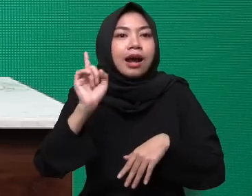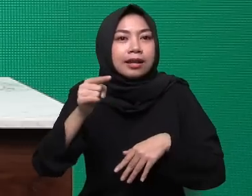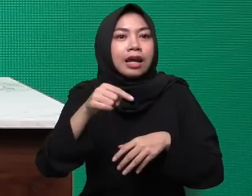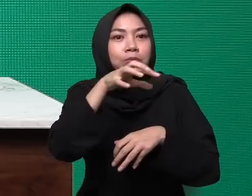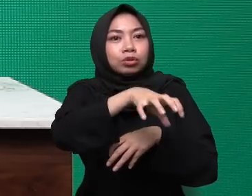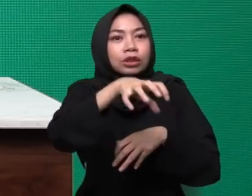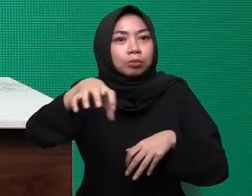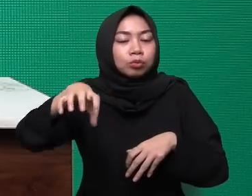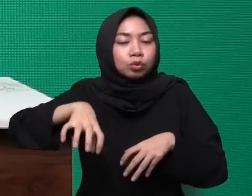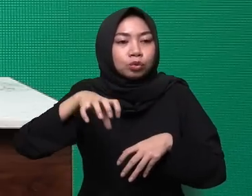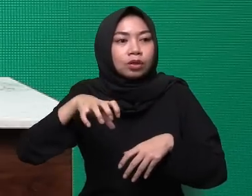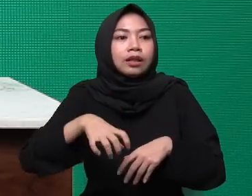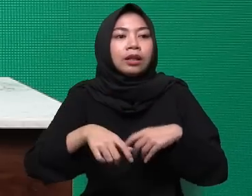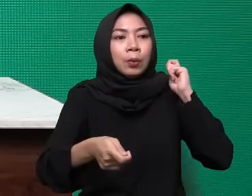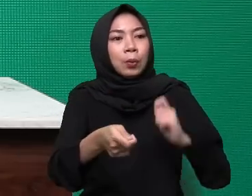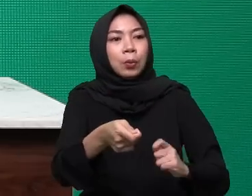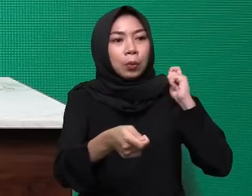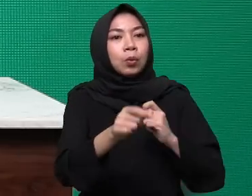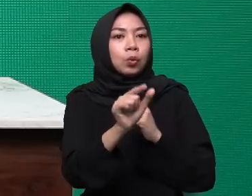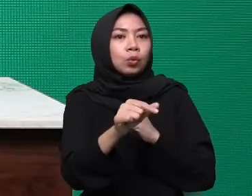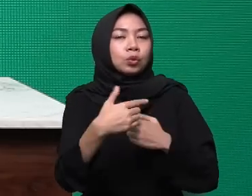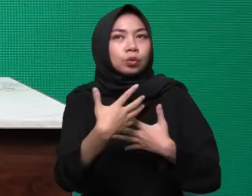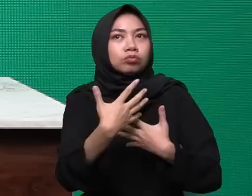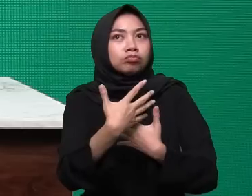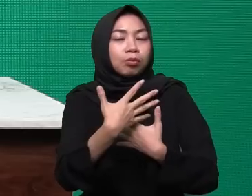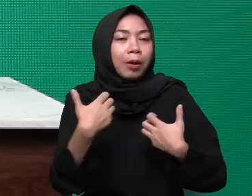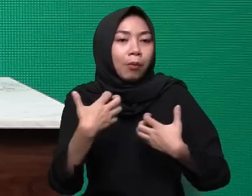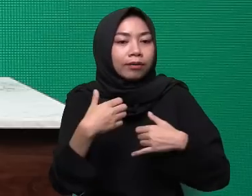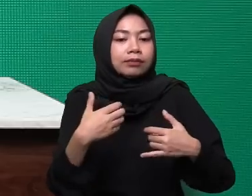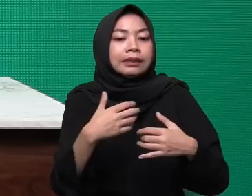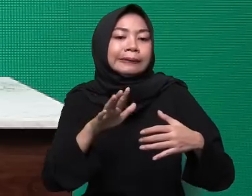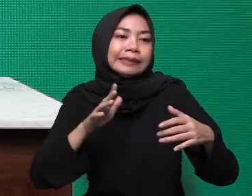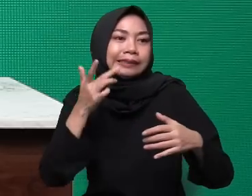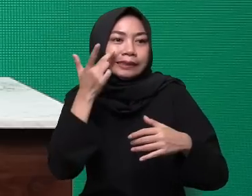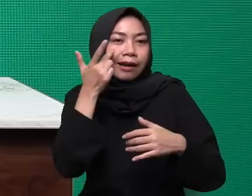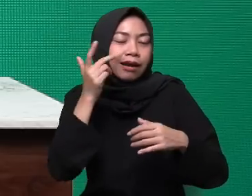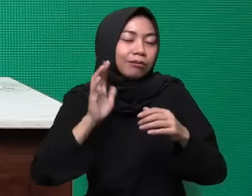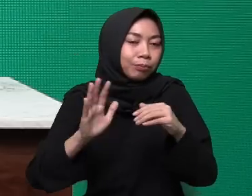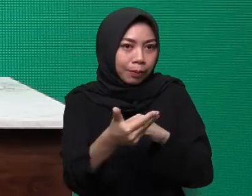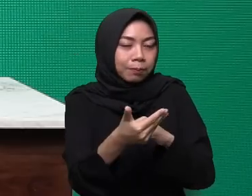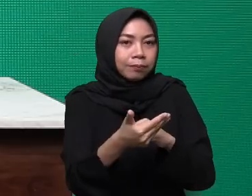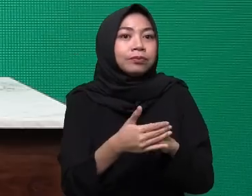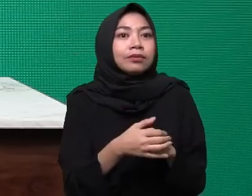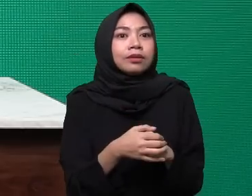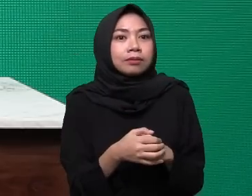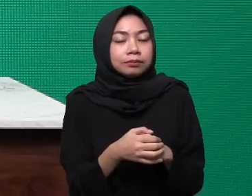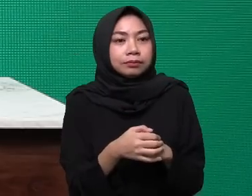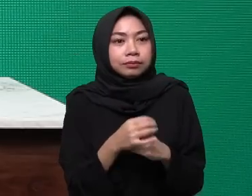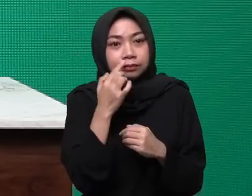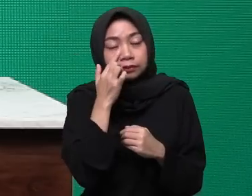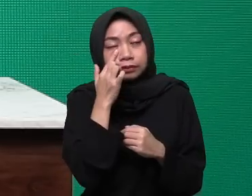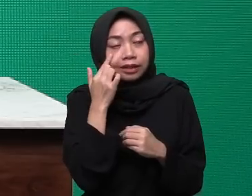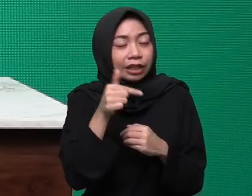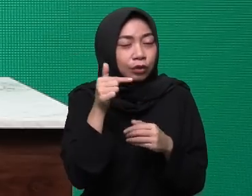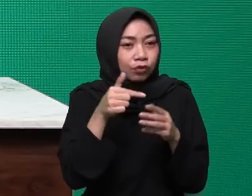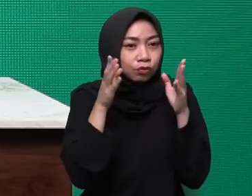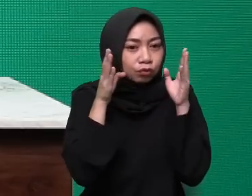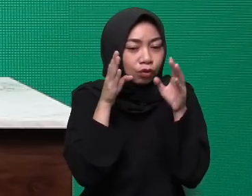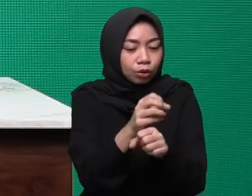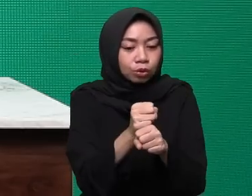arrival gate to prevent the disease entering Papua. It is a gradual policy from Indonesia by prioritizing